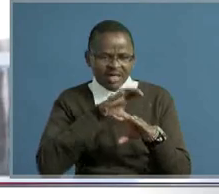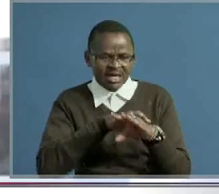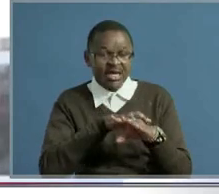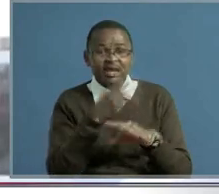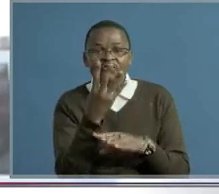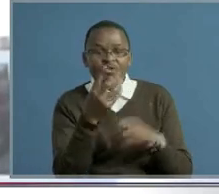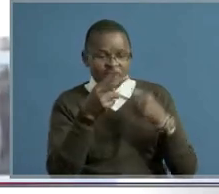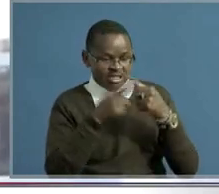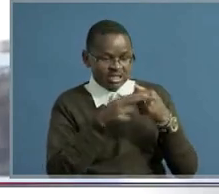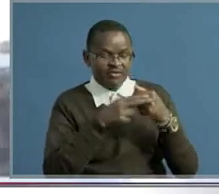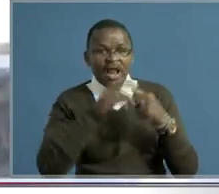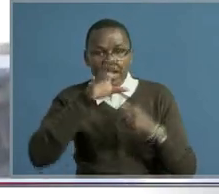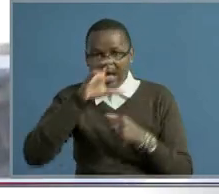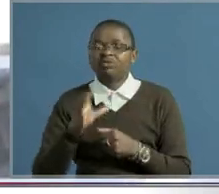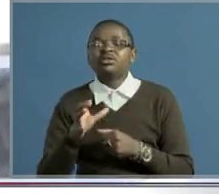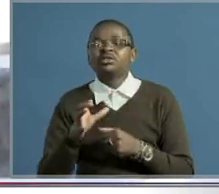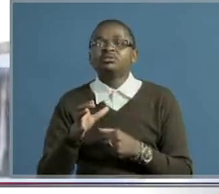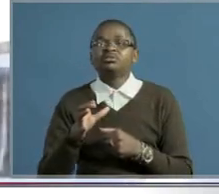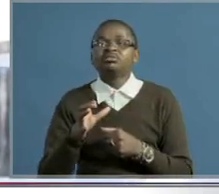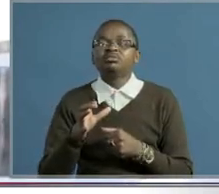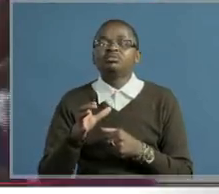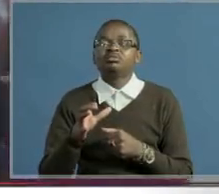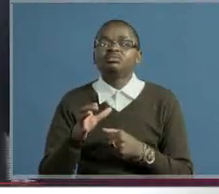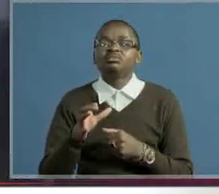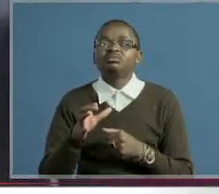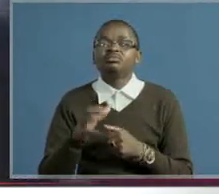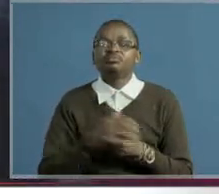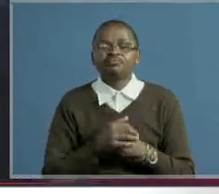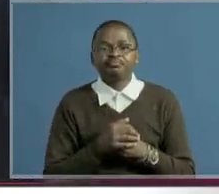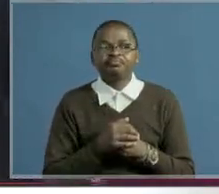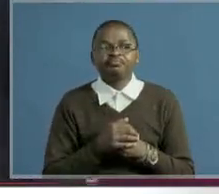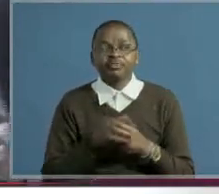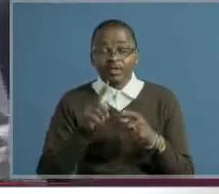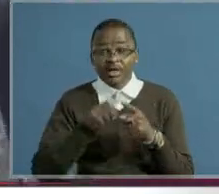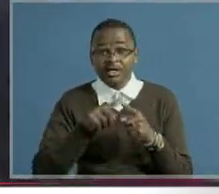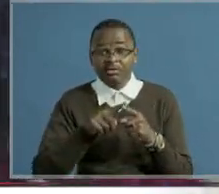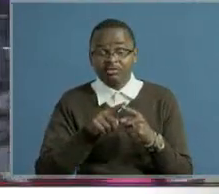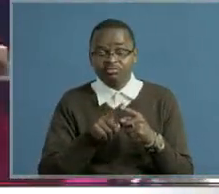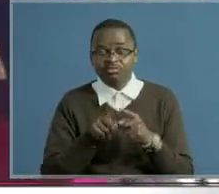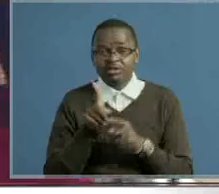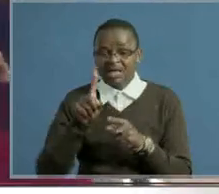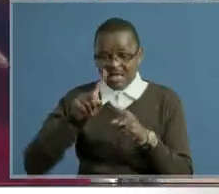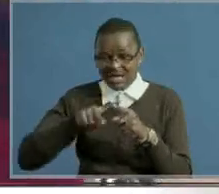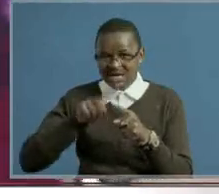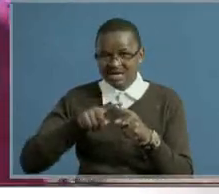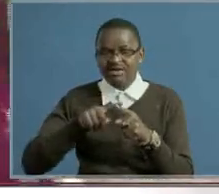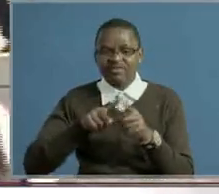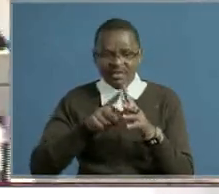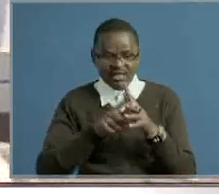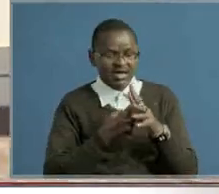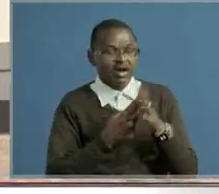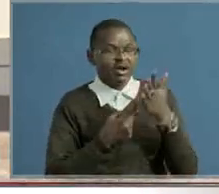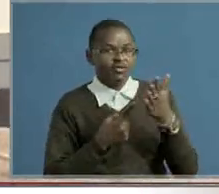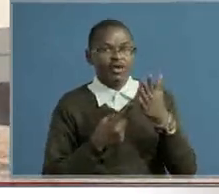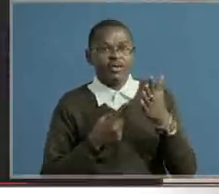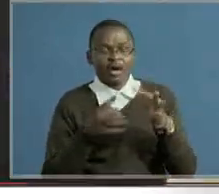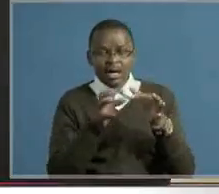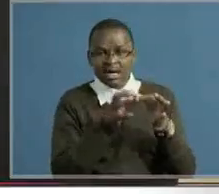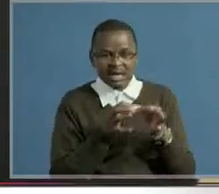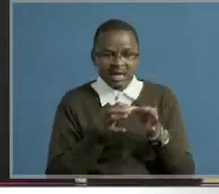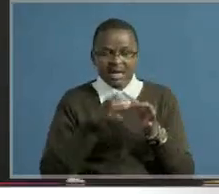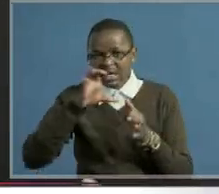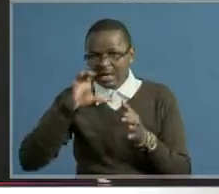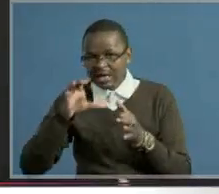47 counties in addition I will be added that the launch of the huge social cooperation